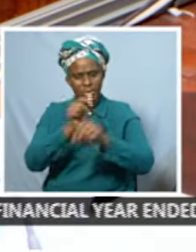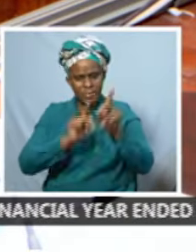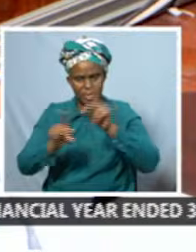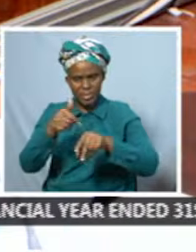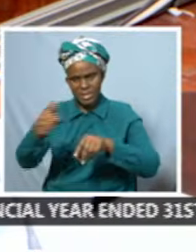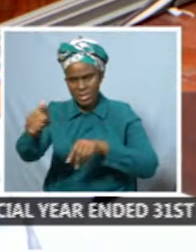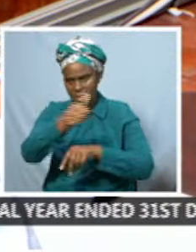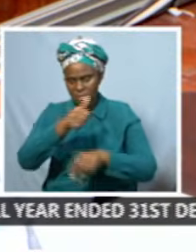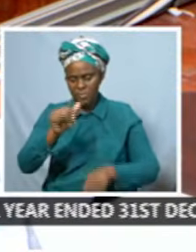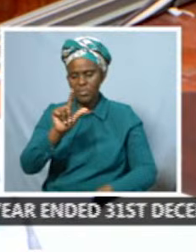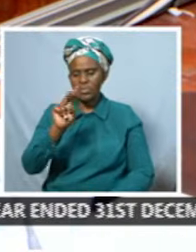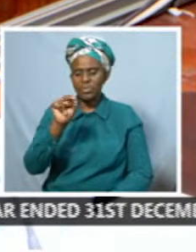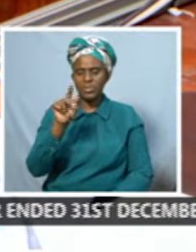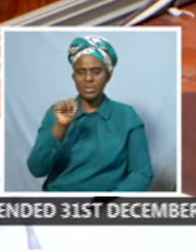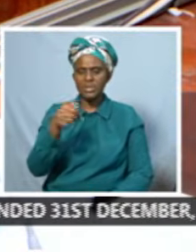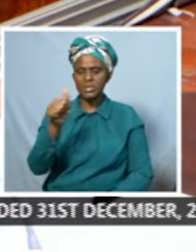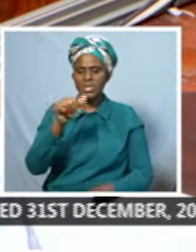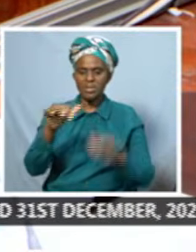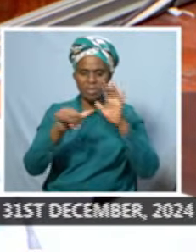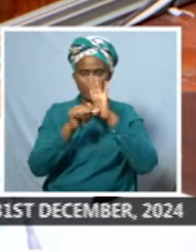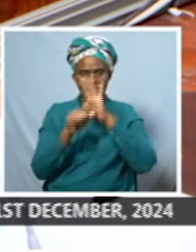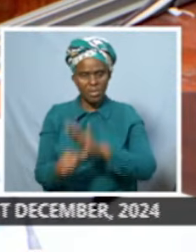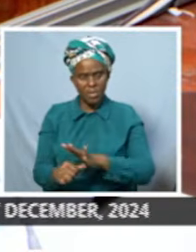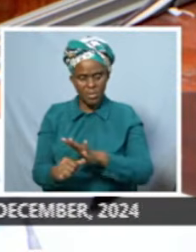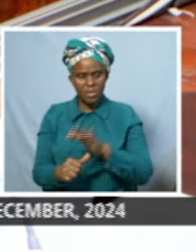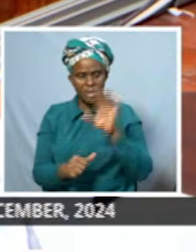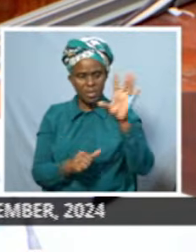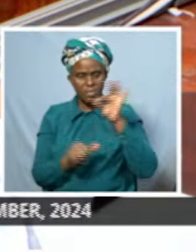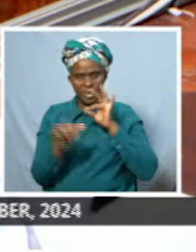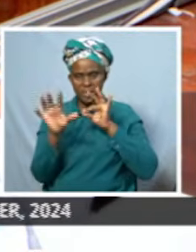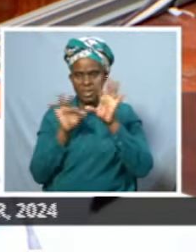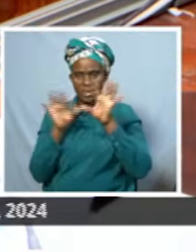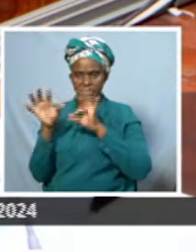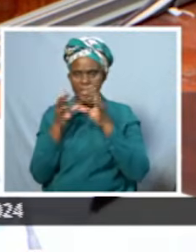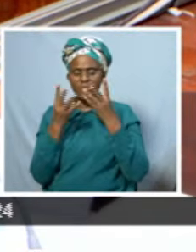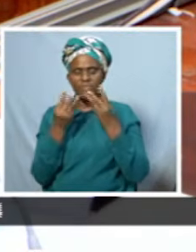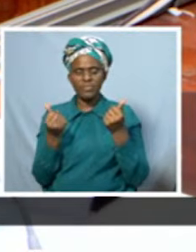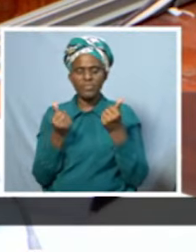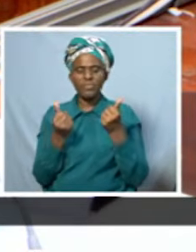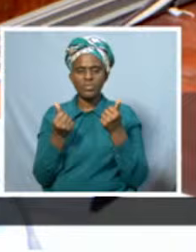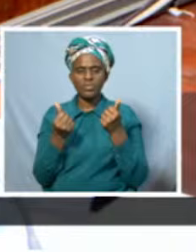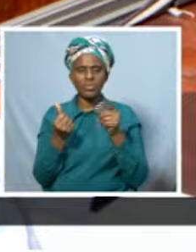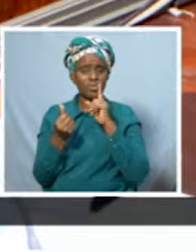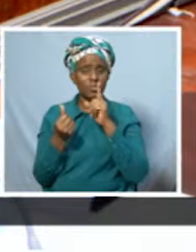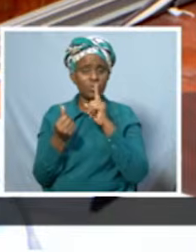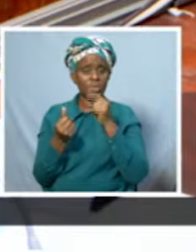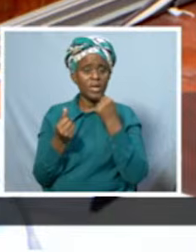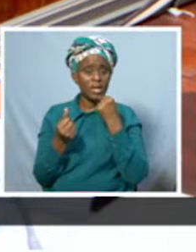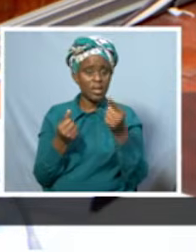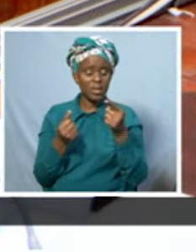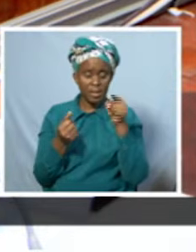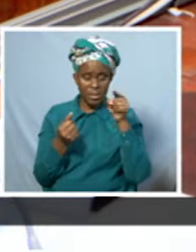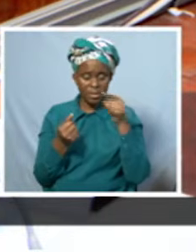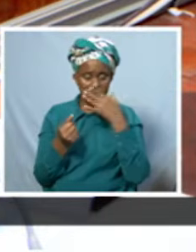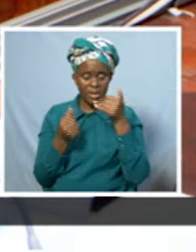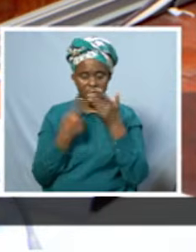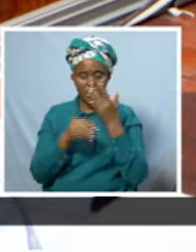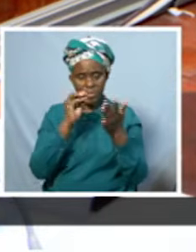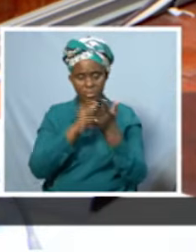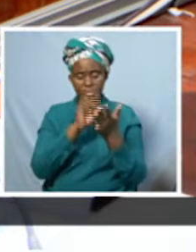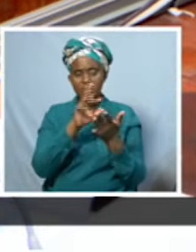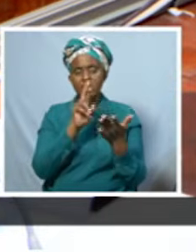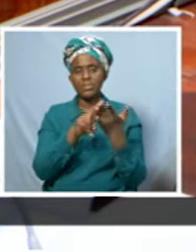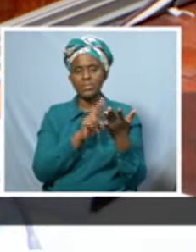of LUNTE that you are segregative, just picking a few? Because to tell you the truth, this should be put on